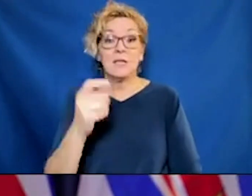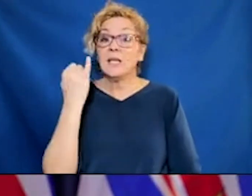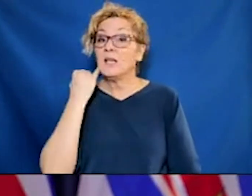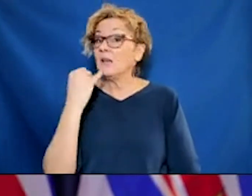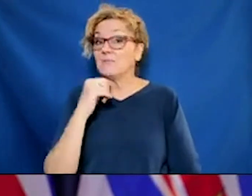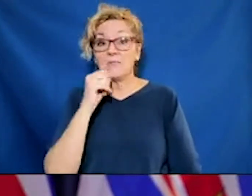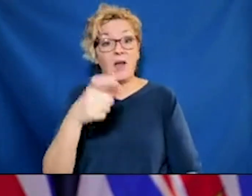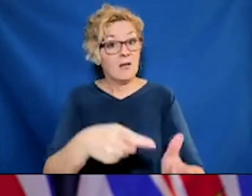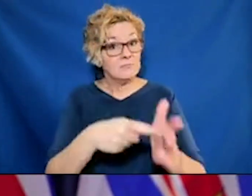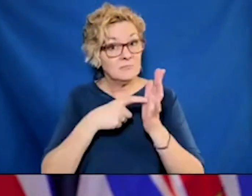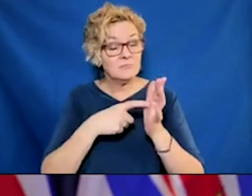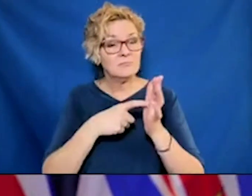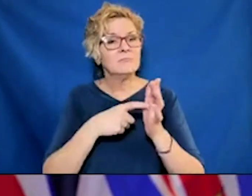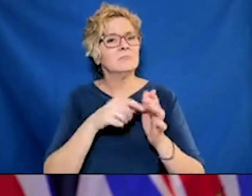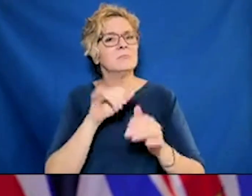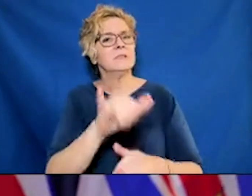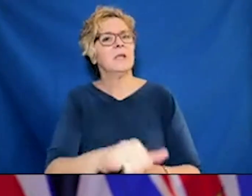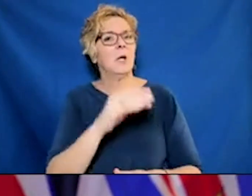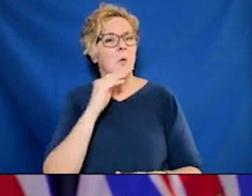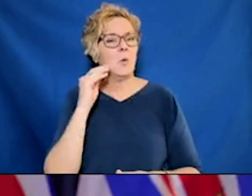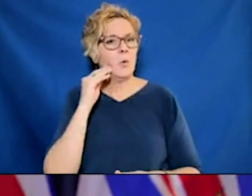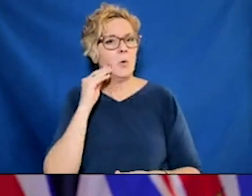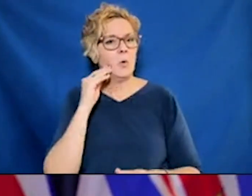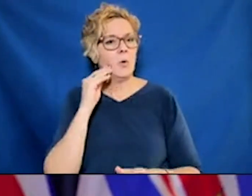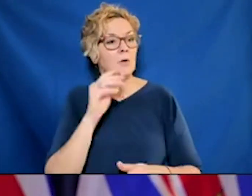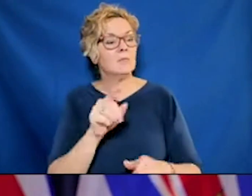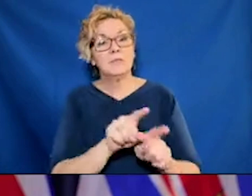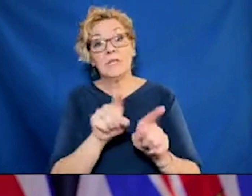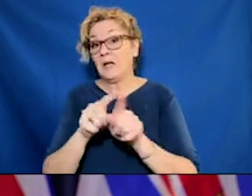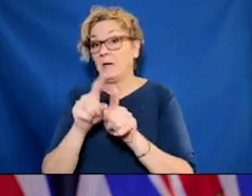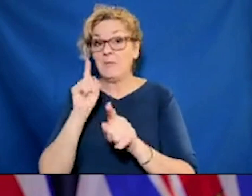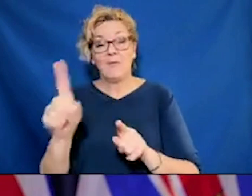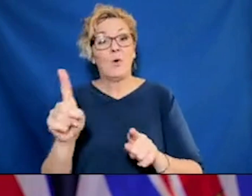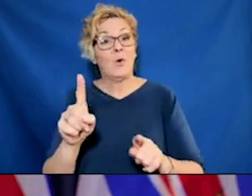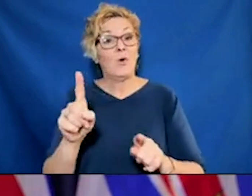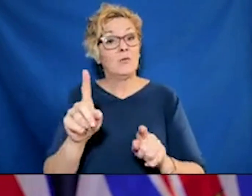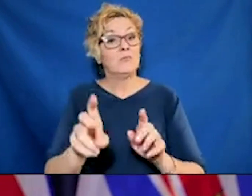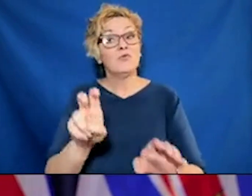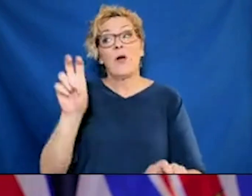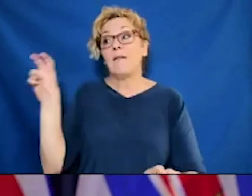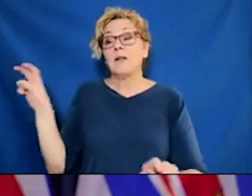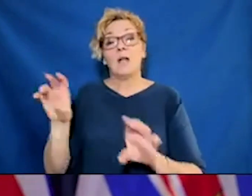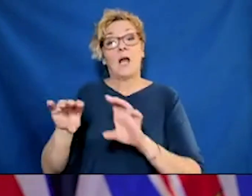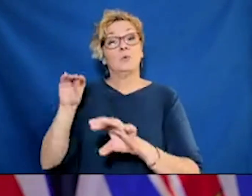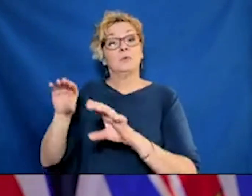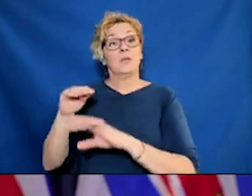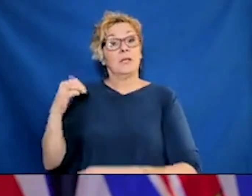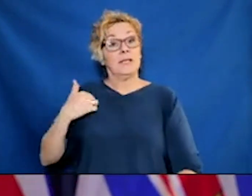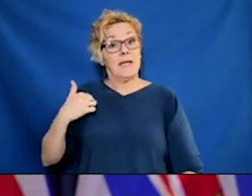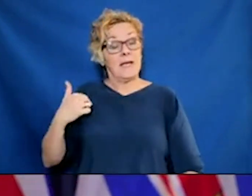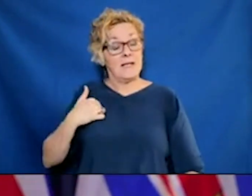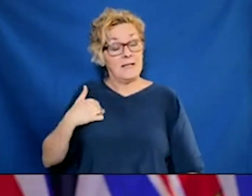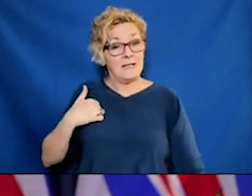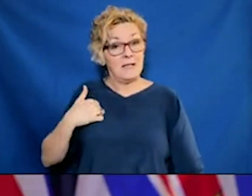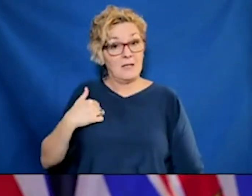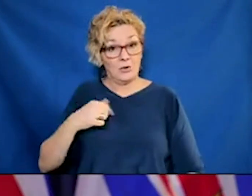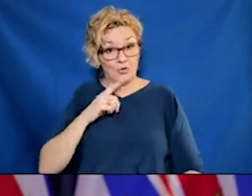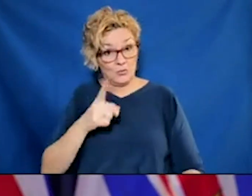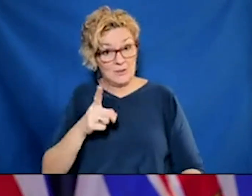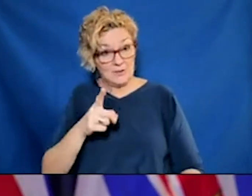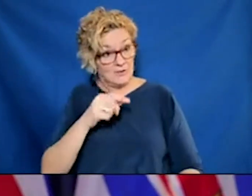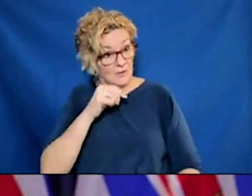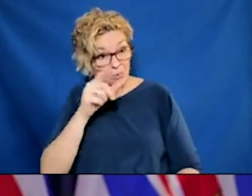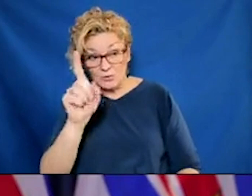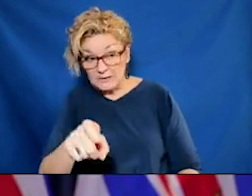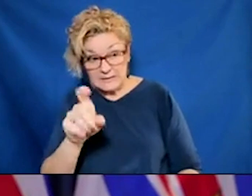see places where stable situations with respect to COVID-19 have become highly volatile and unstable in a